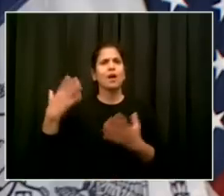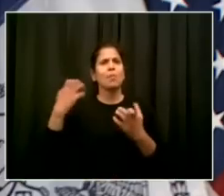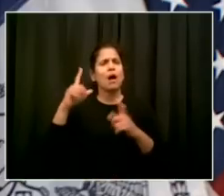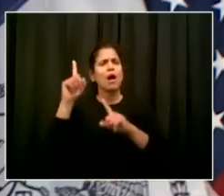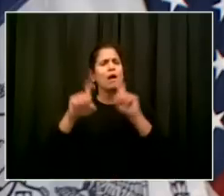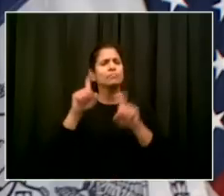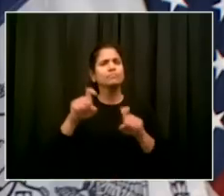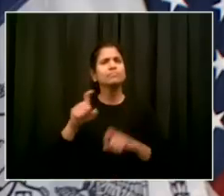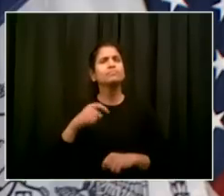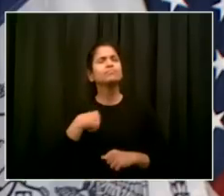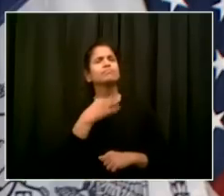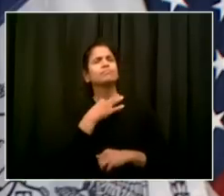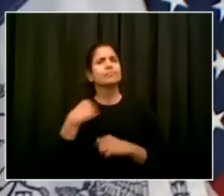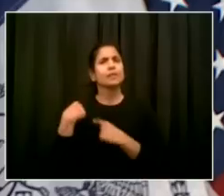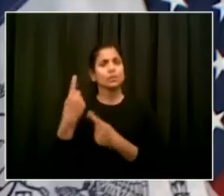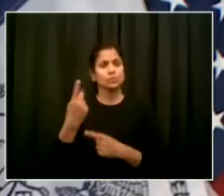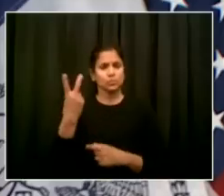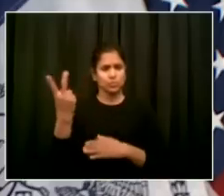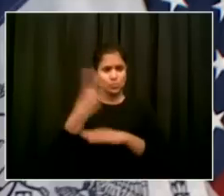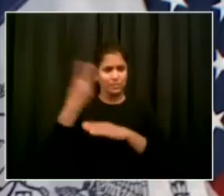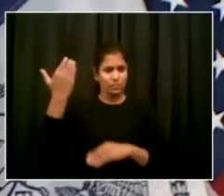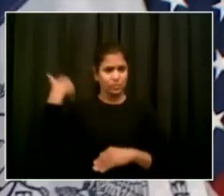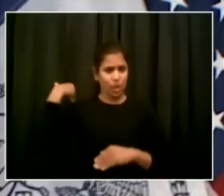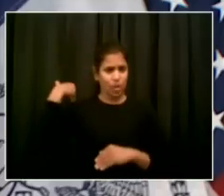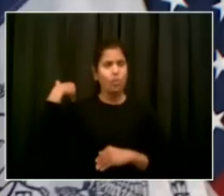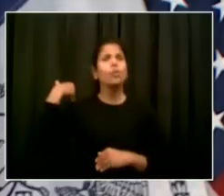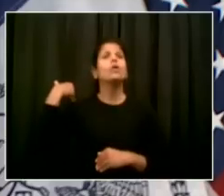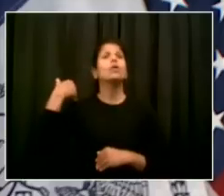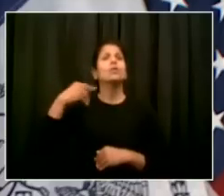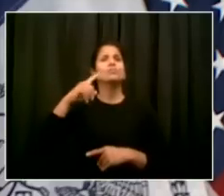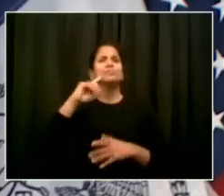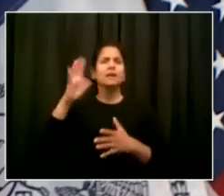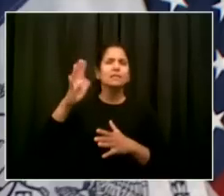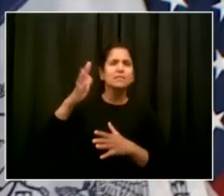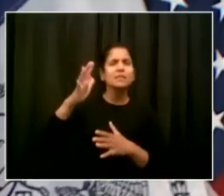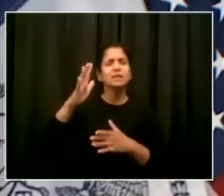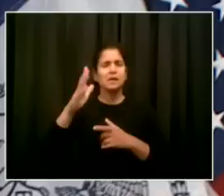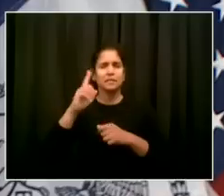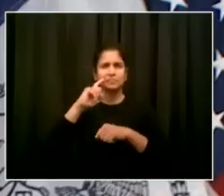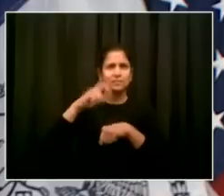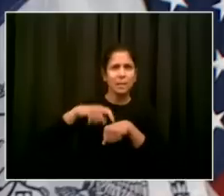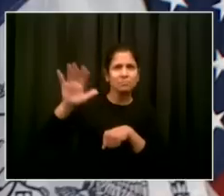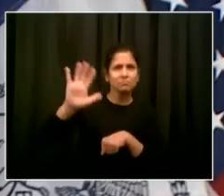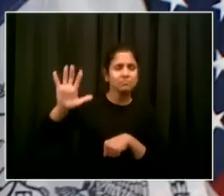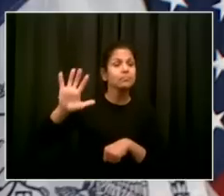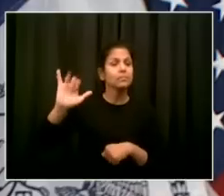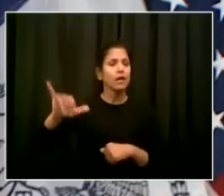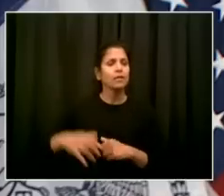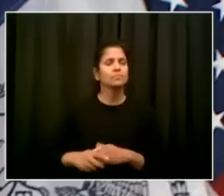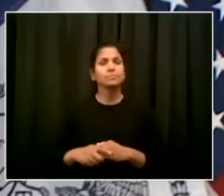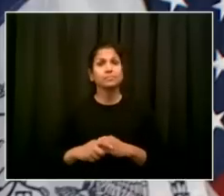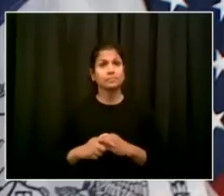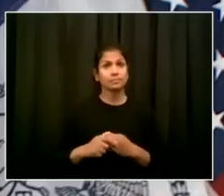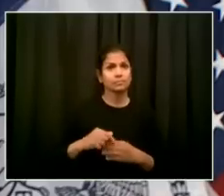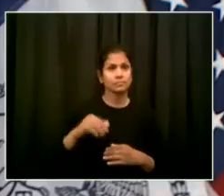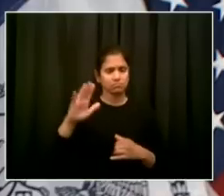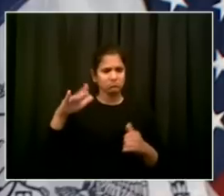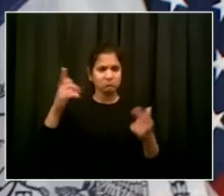you think that was what's been, failed communication, prevention